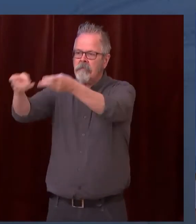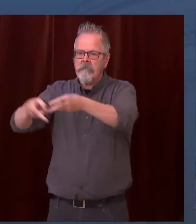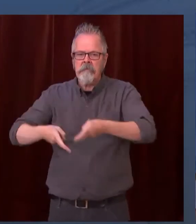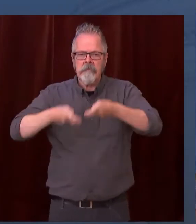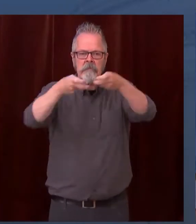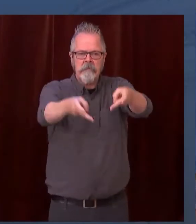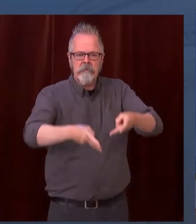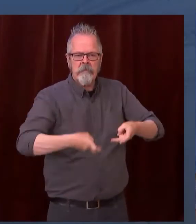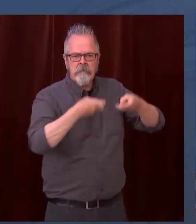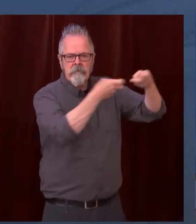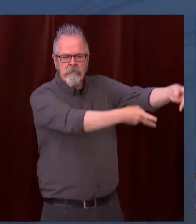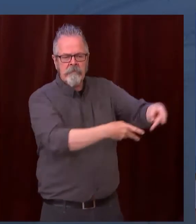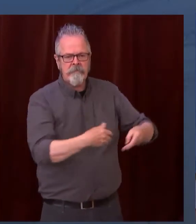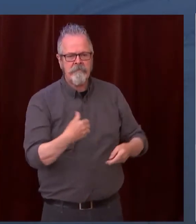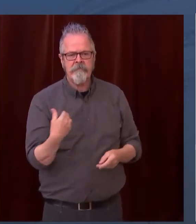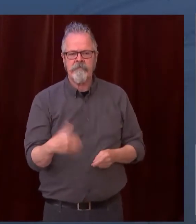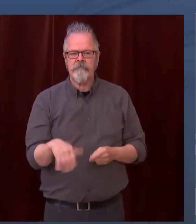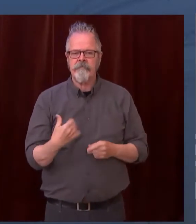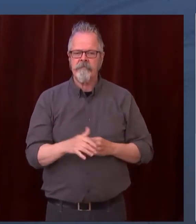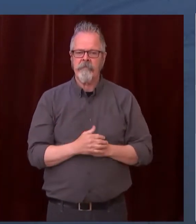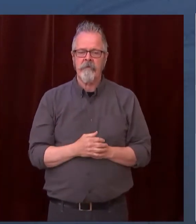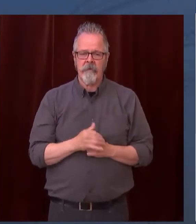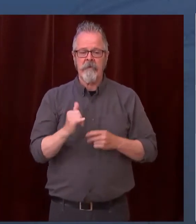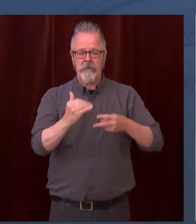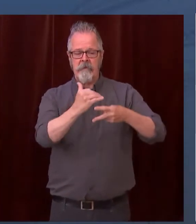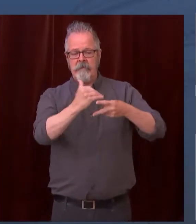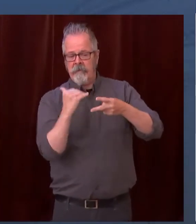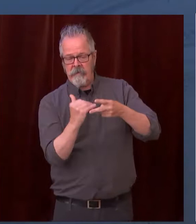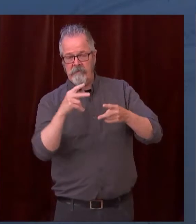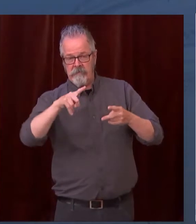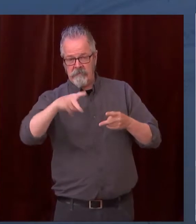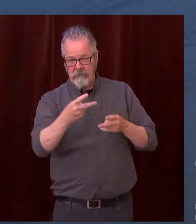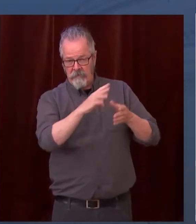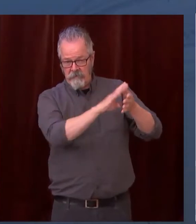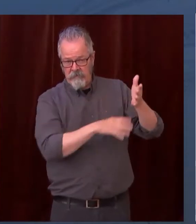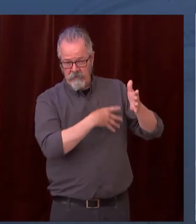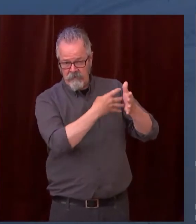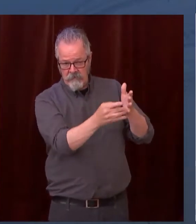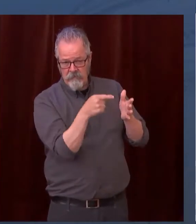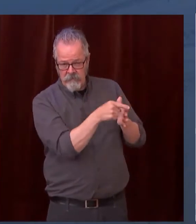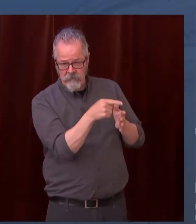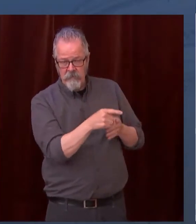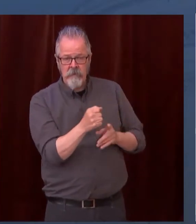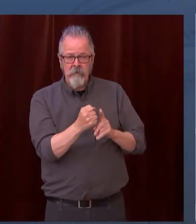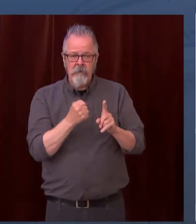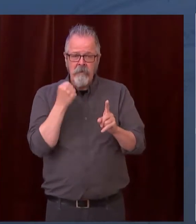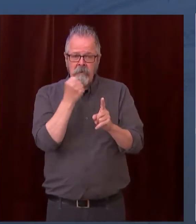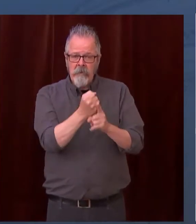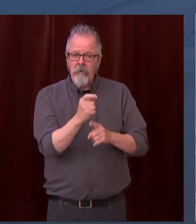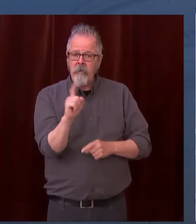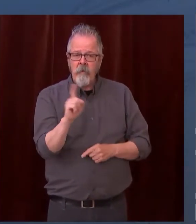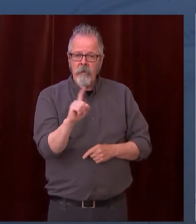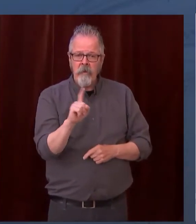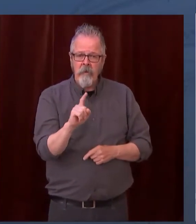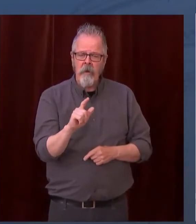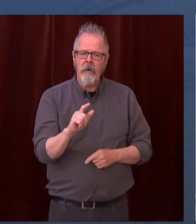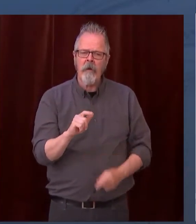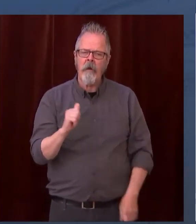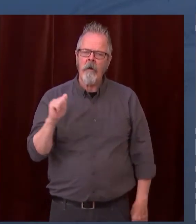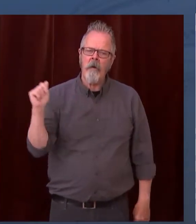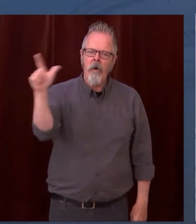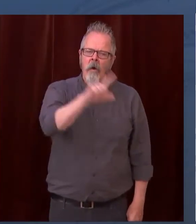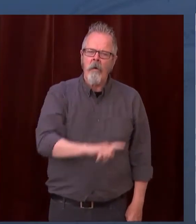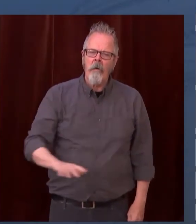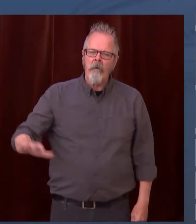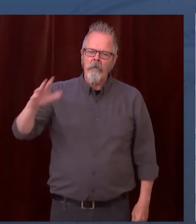affecting essentially the whole state, or almost the whole state. This shows the new cases per 100,000 people